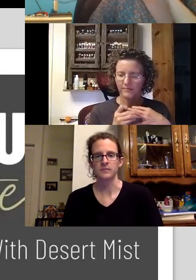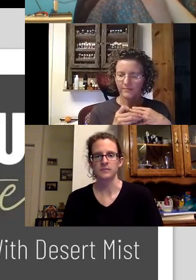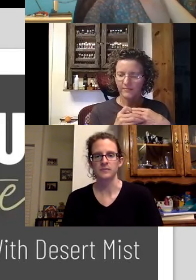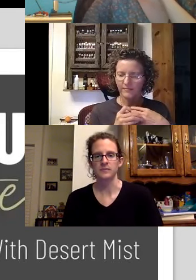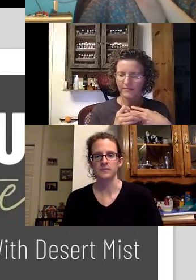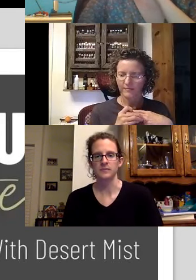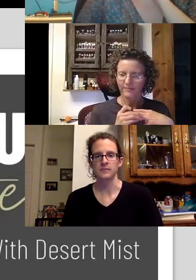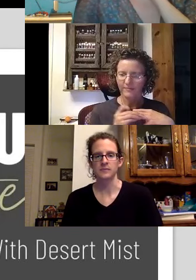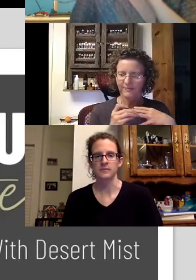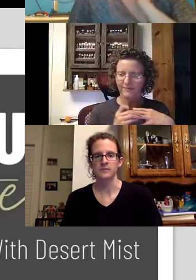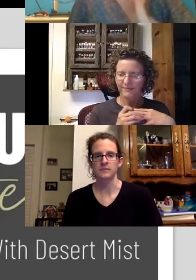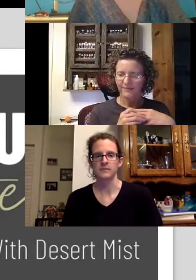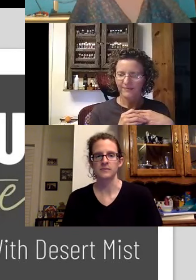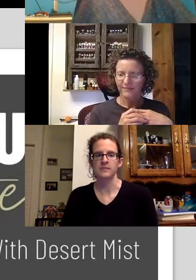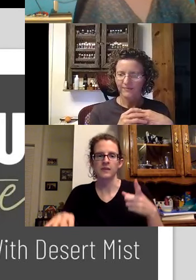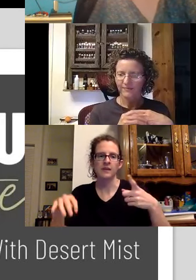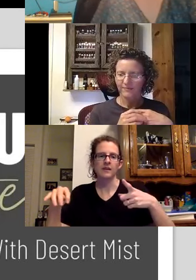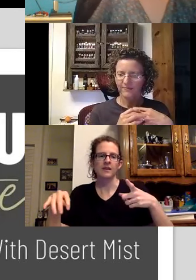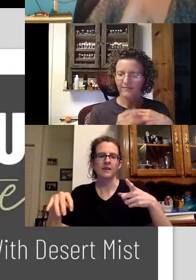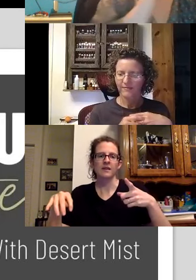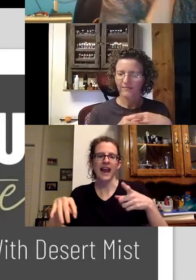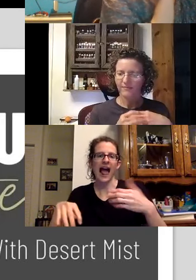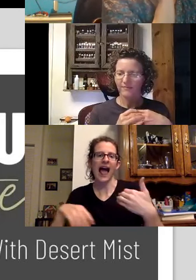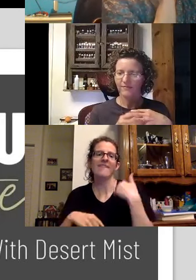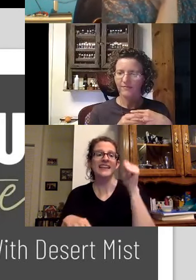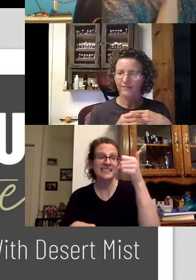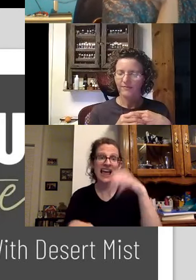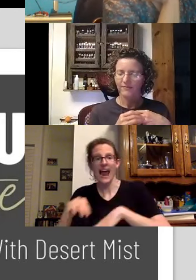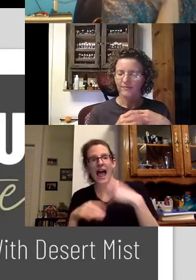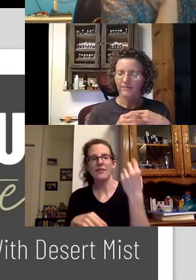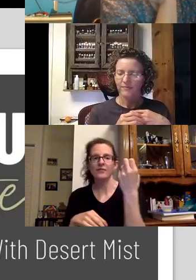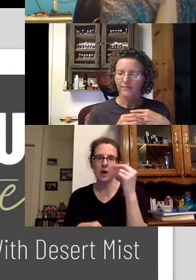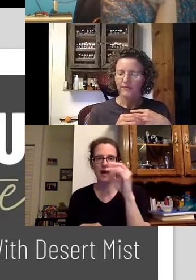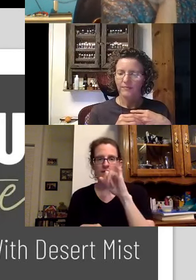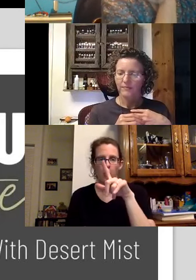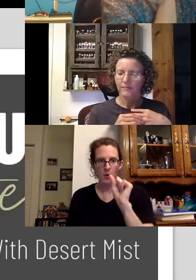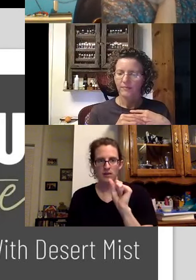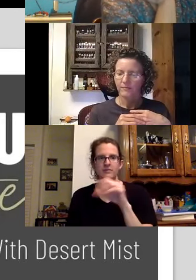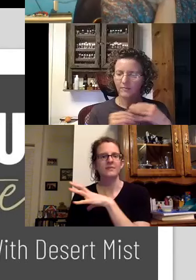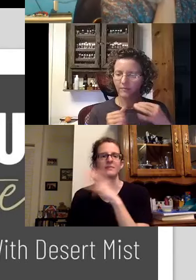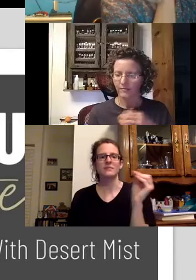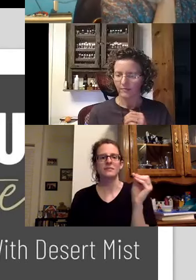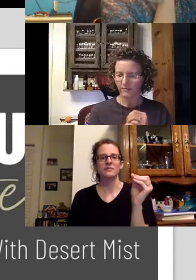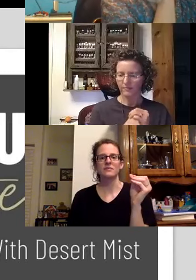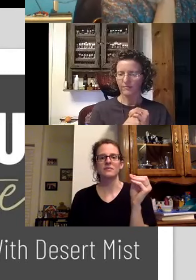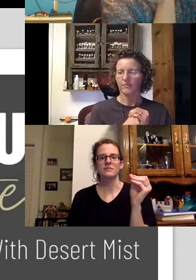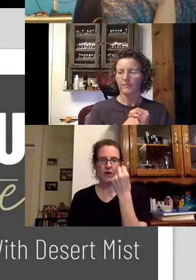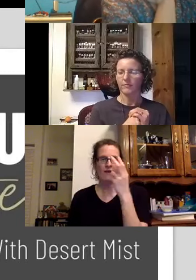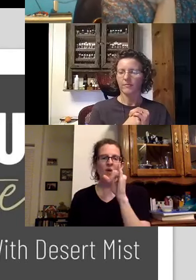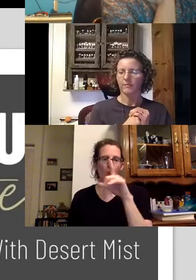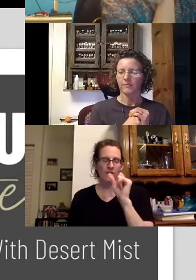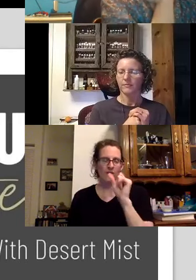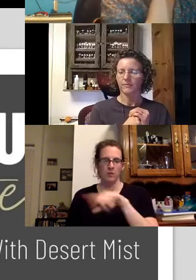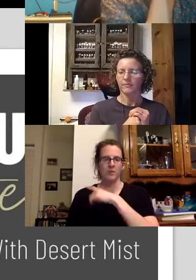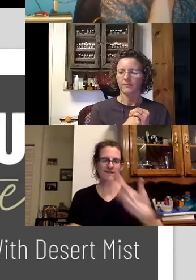This is it. These are 10 of the 12 oils. And they're the 12 oils that we talked